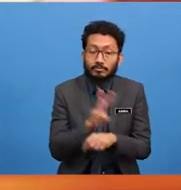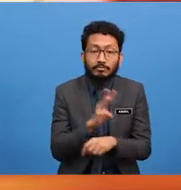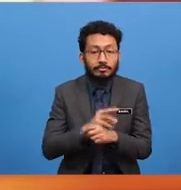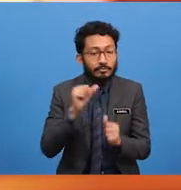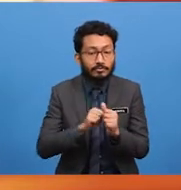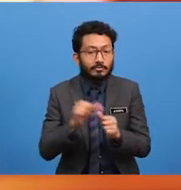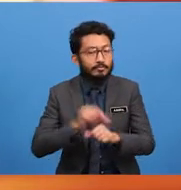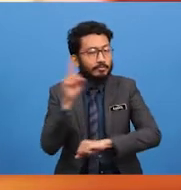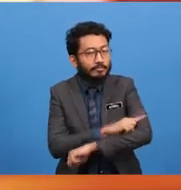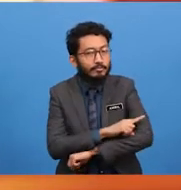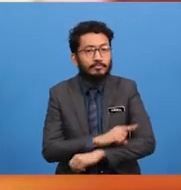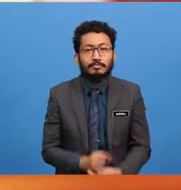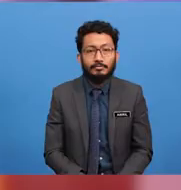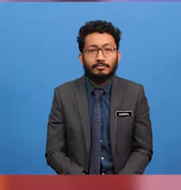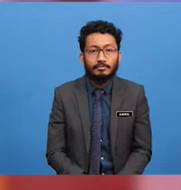day?